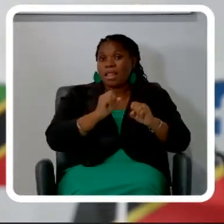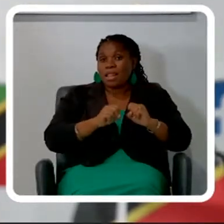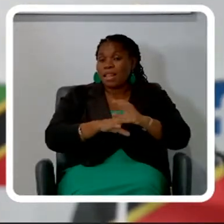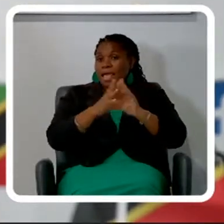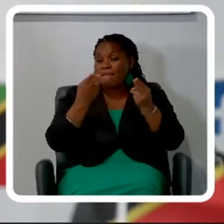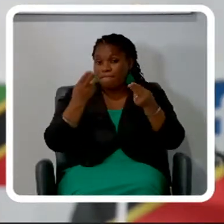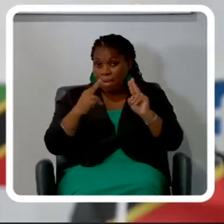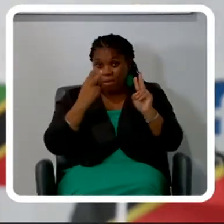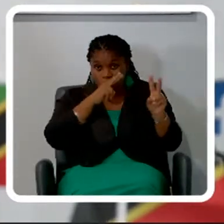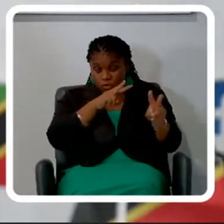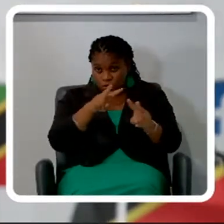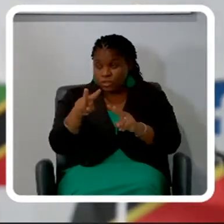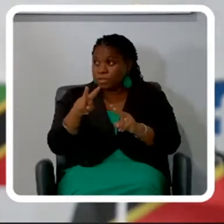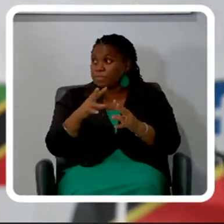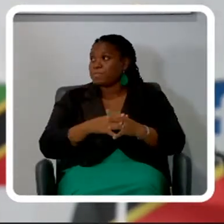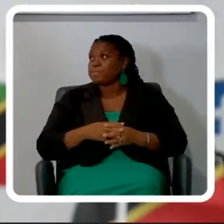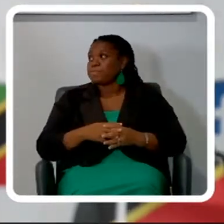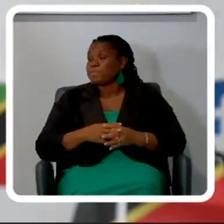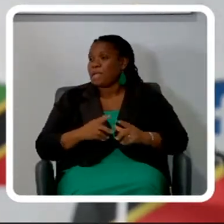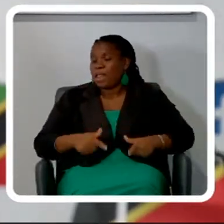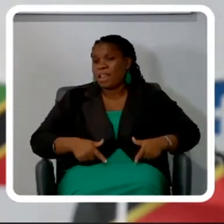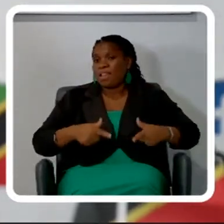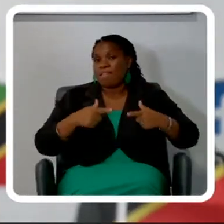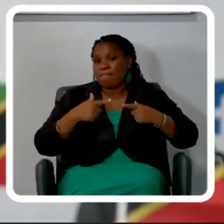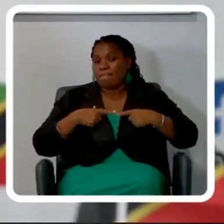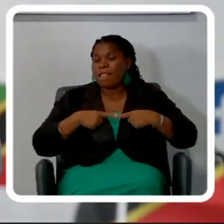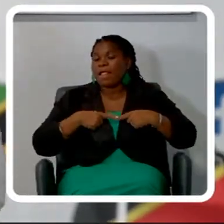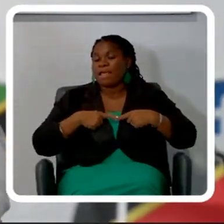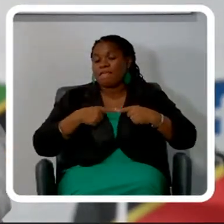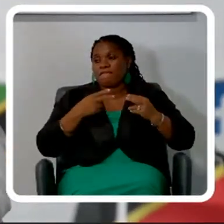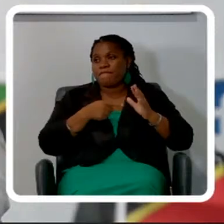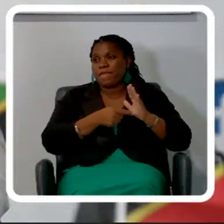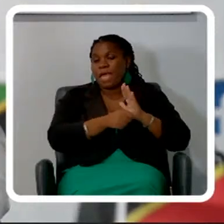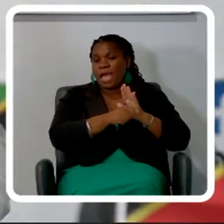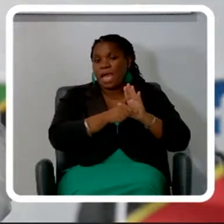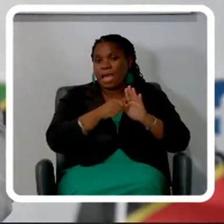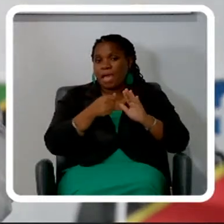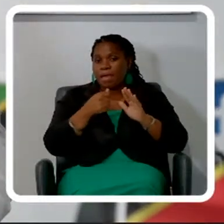much. So I'm very, very proud of that.